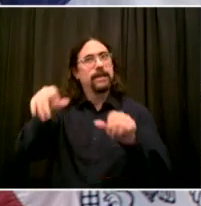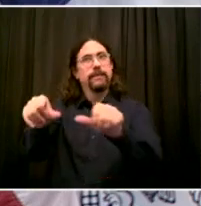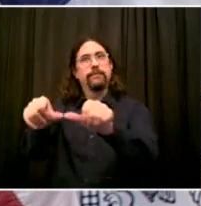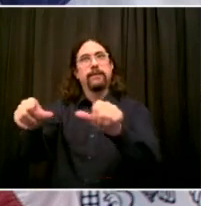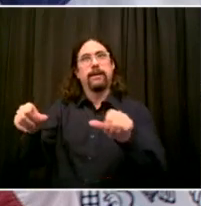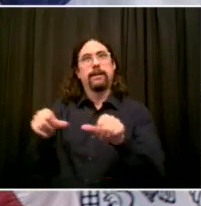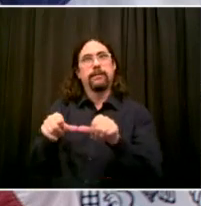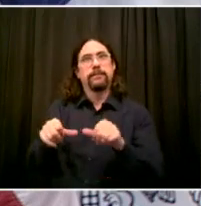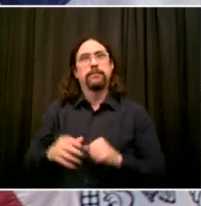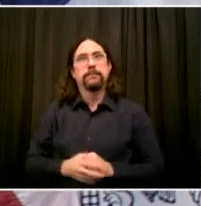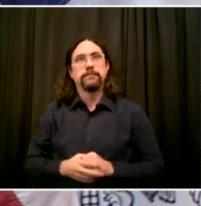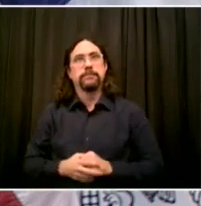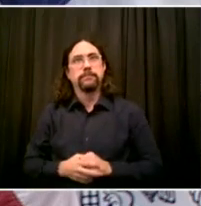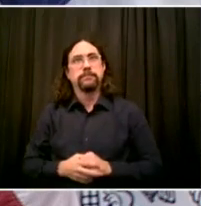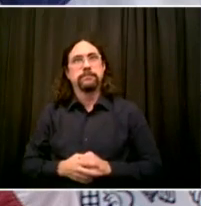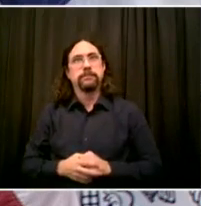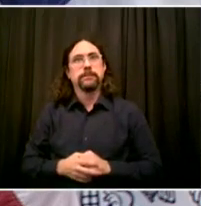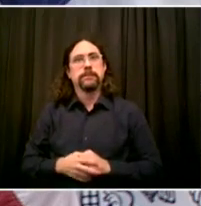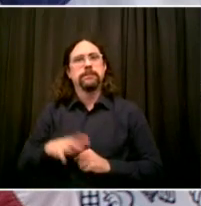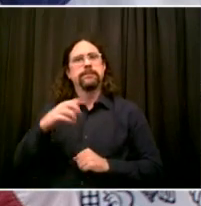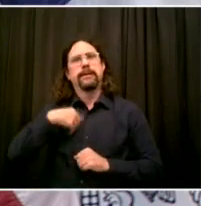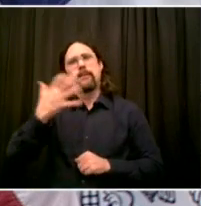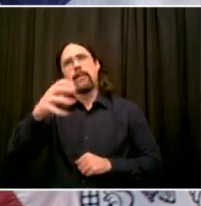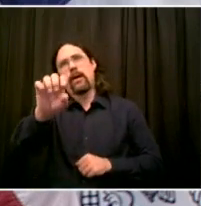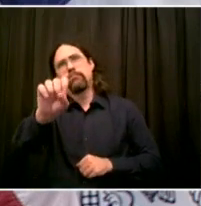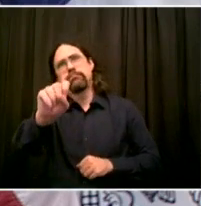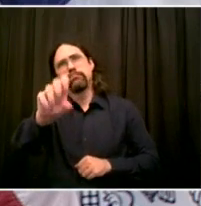has existing space. It's